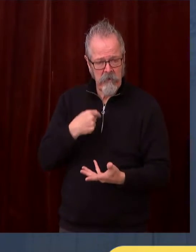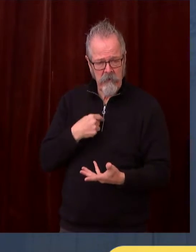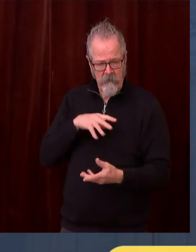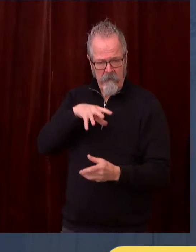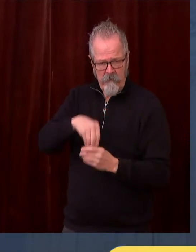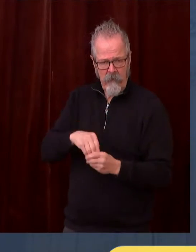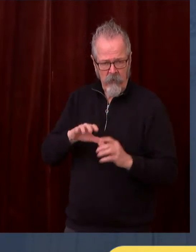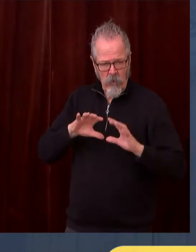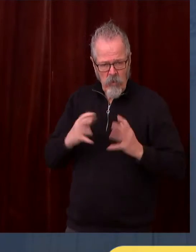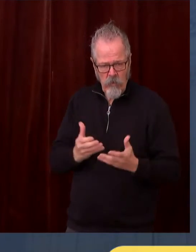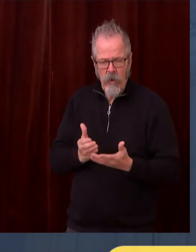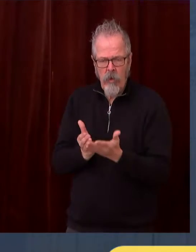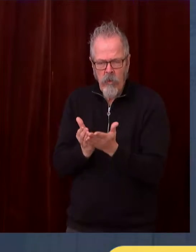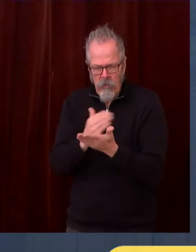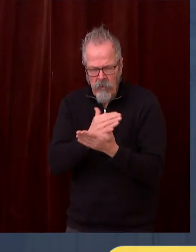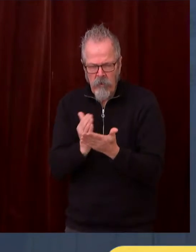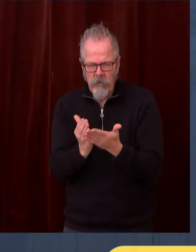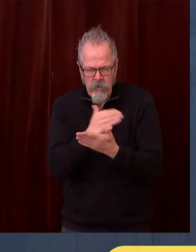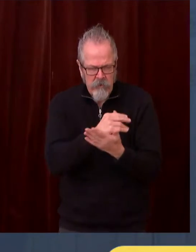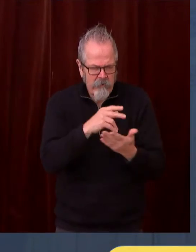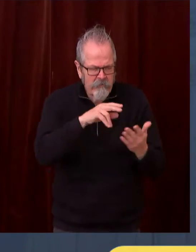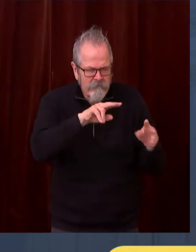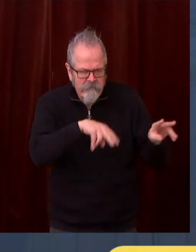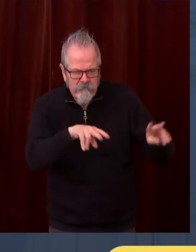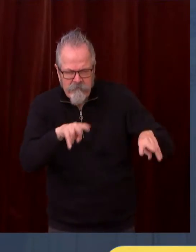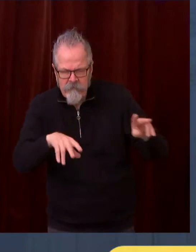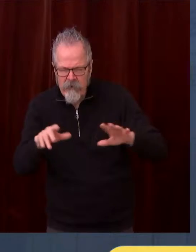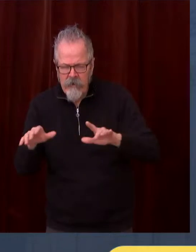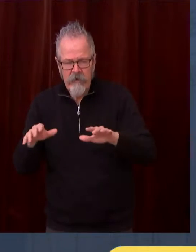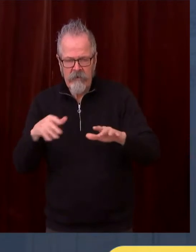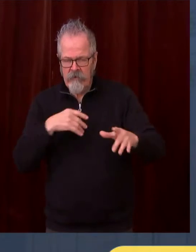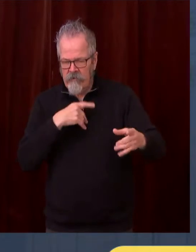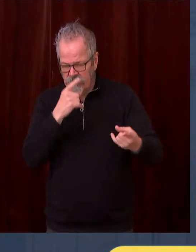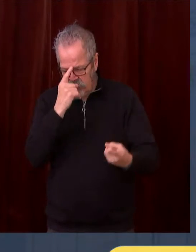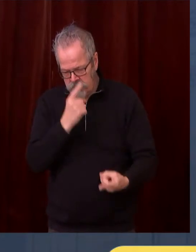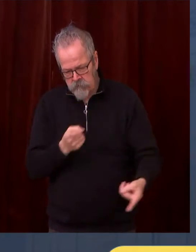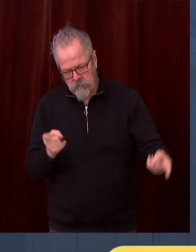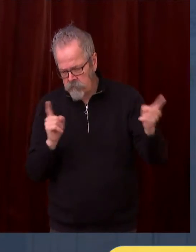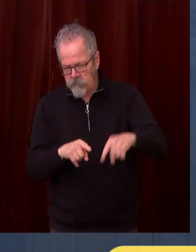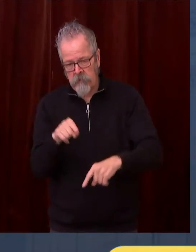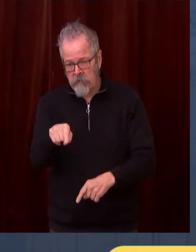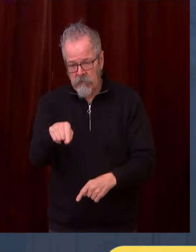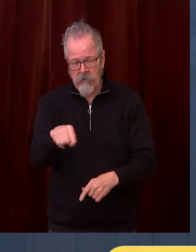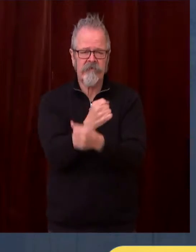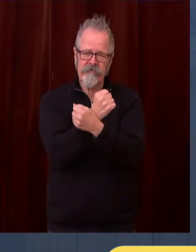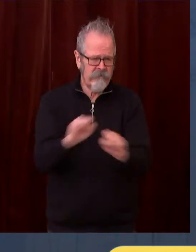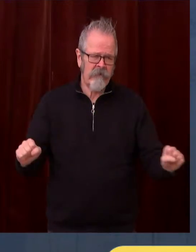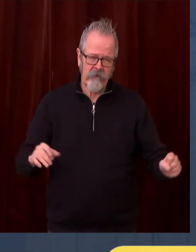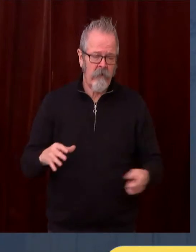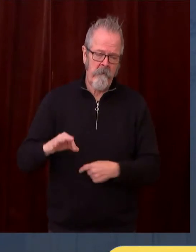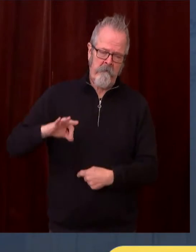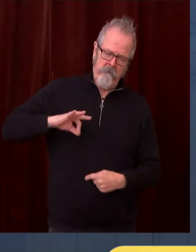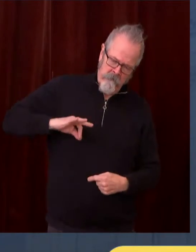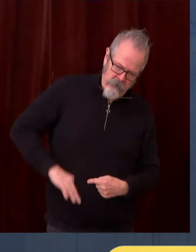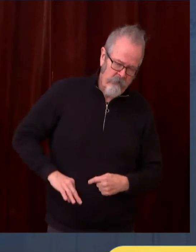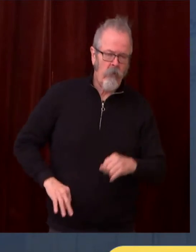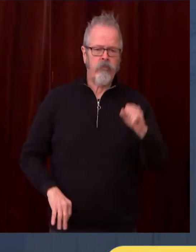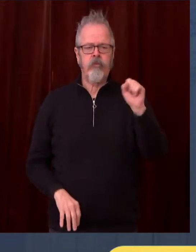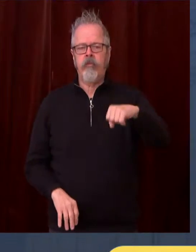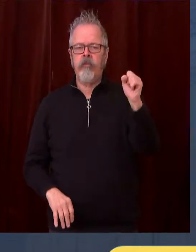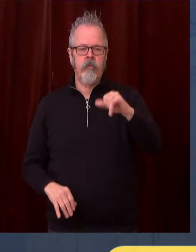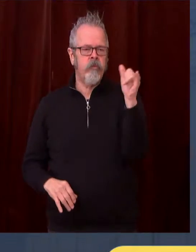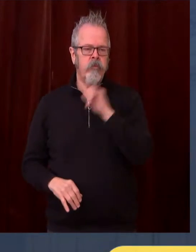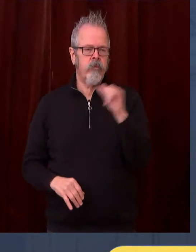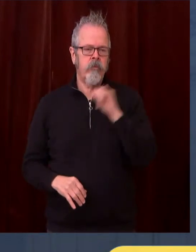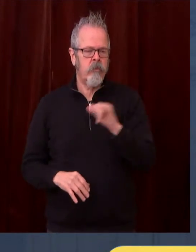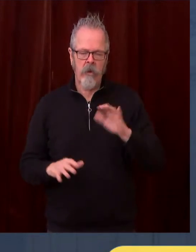And I would echo what Dr. Lofi said. I think its benefits greatly outweigh any potential risks. There are side effects associated with